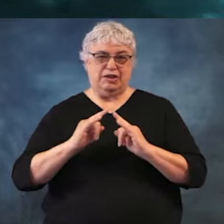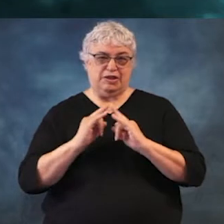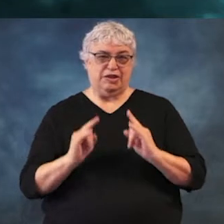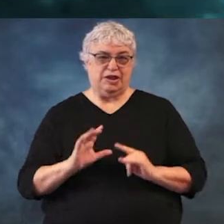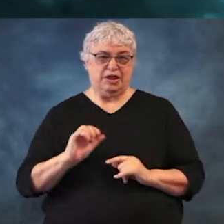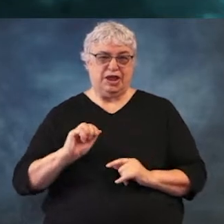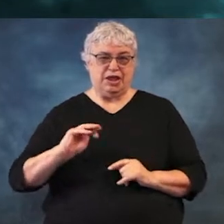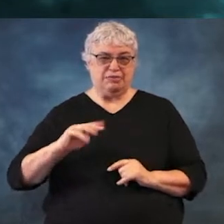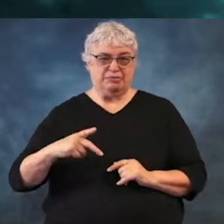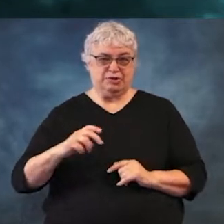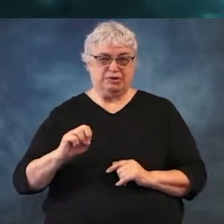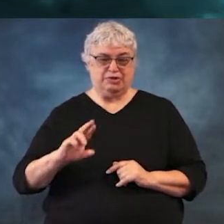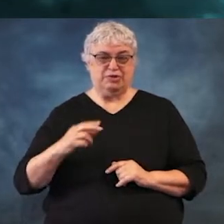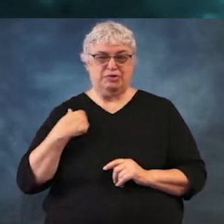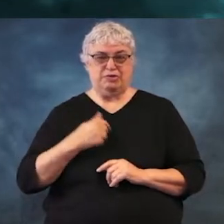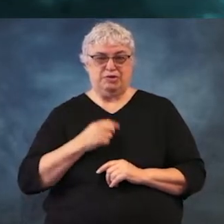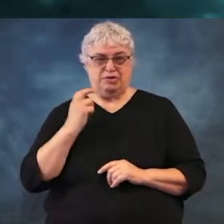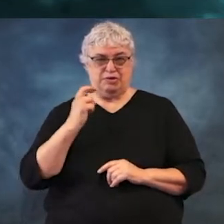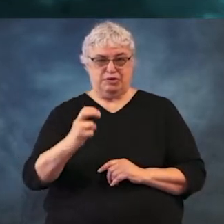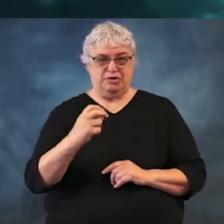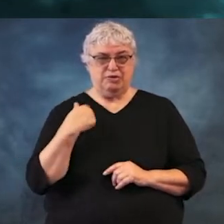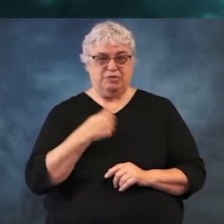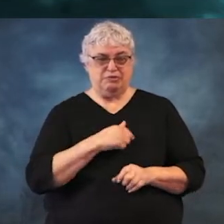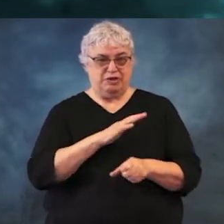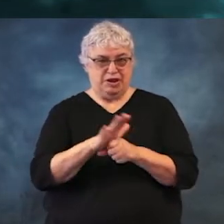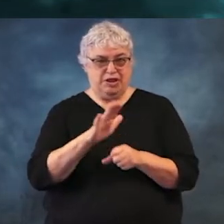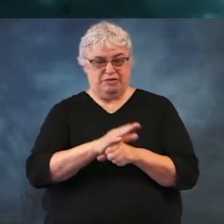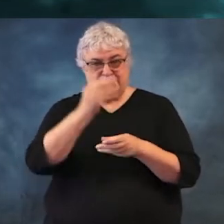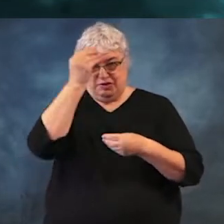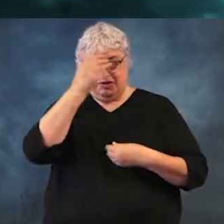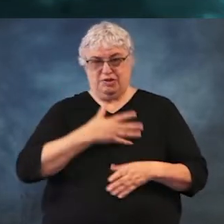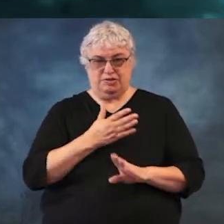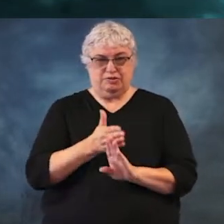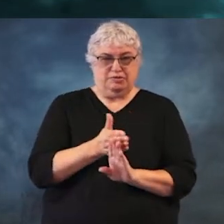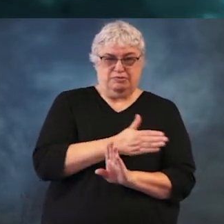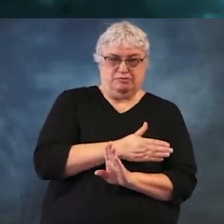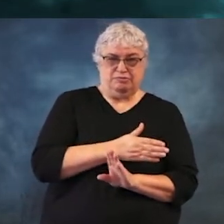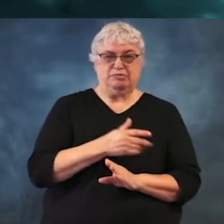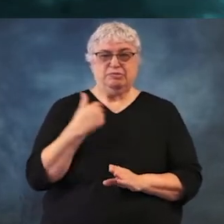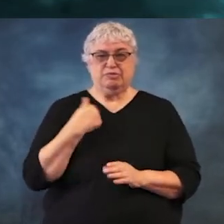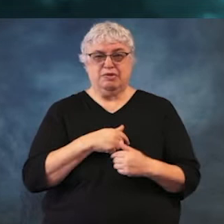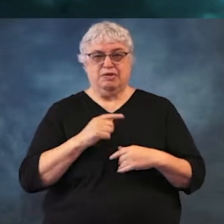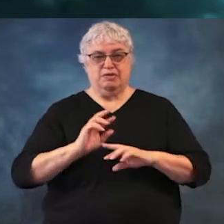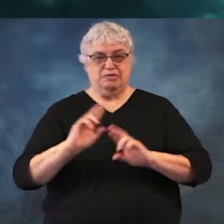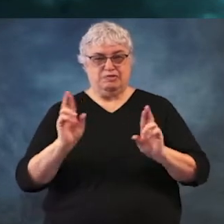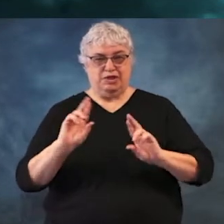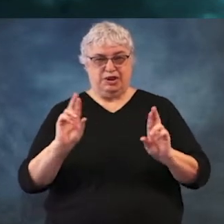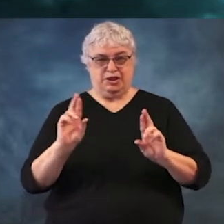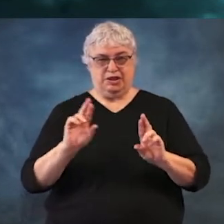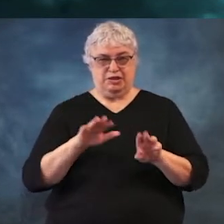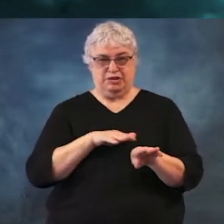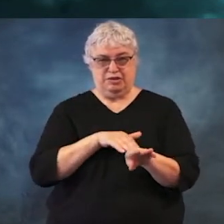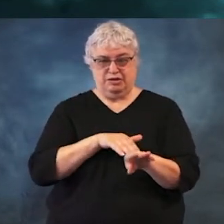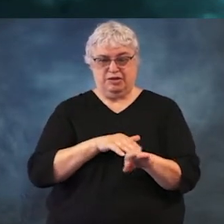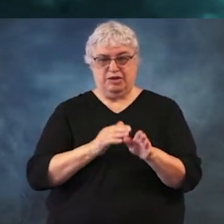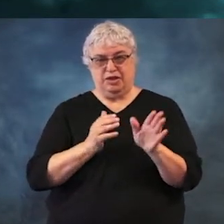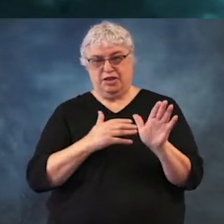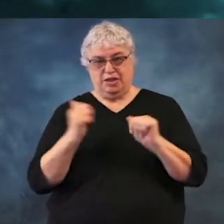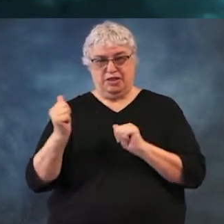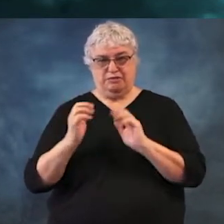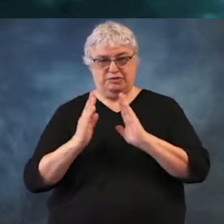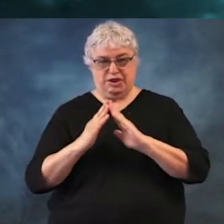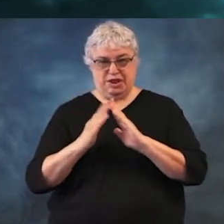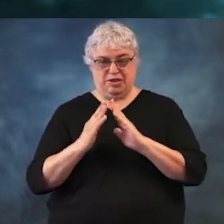would travel, if we have enough notice to prepare. We do have our camper ready to go. We would leave town in